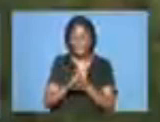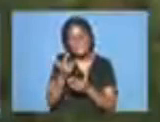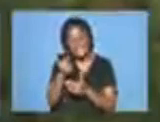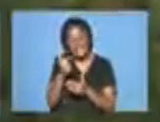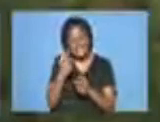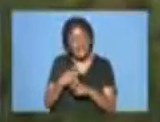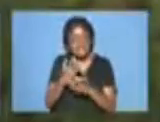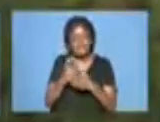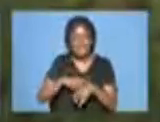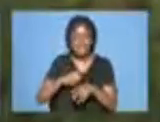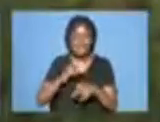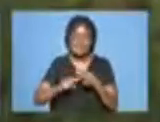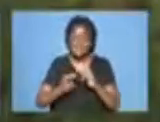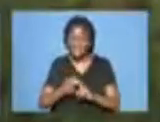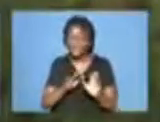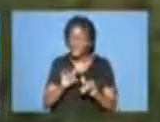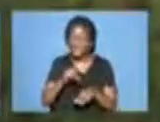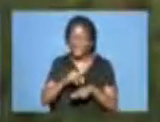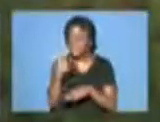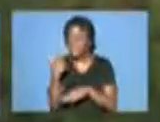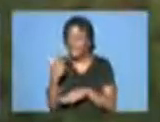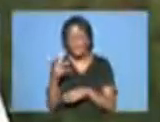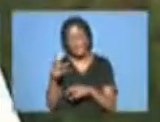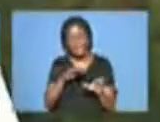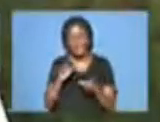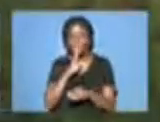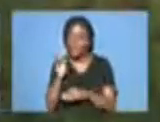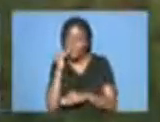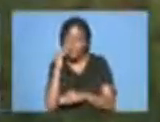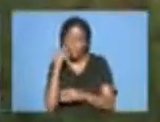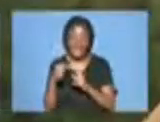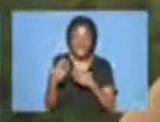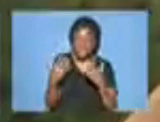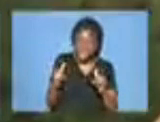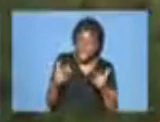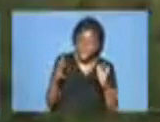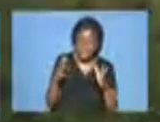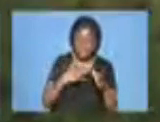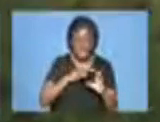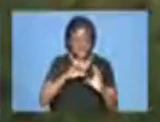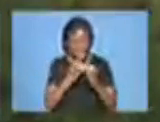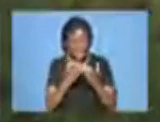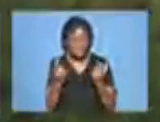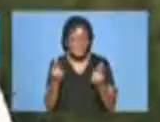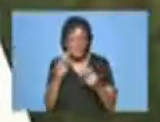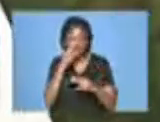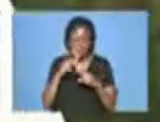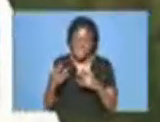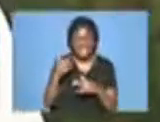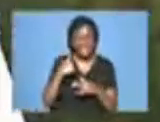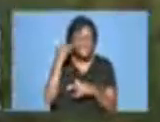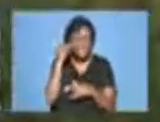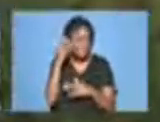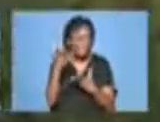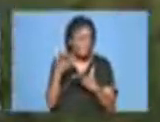peers, they would be leaving at 3 o'clock and they would be home by the time that I was just finishing my classes, and they would be doing fun things. But I knew that I wanted